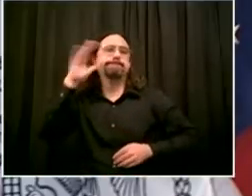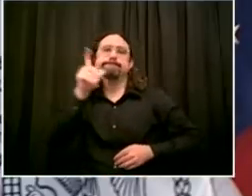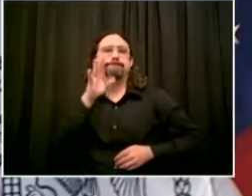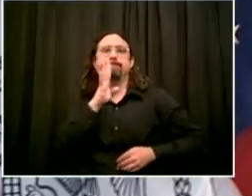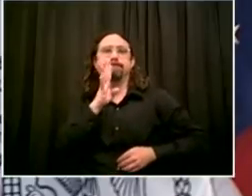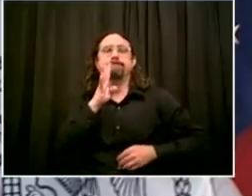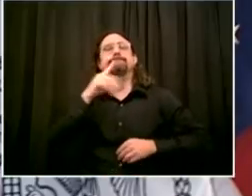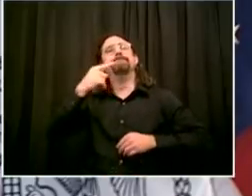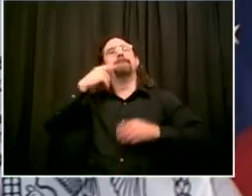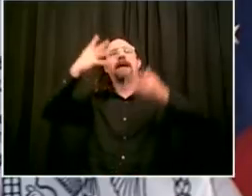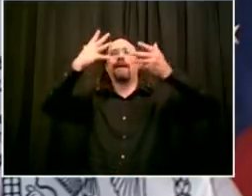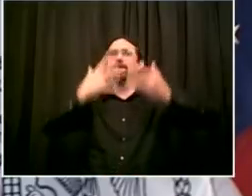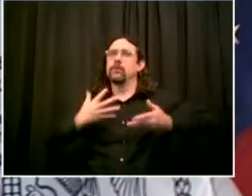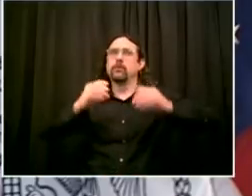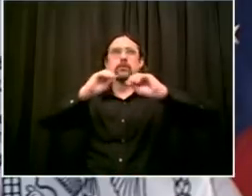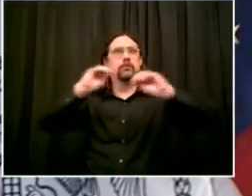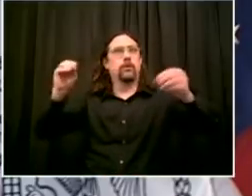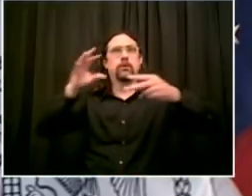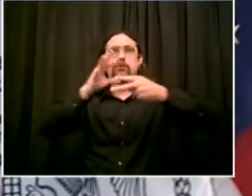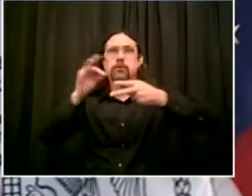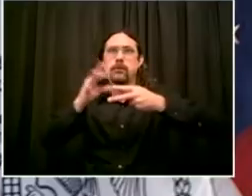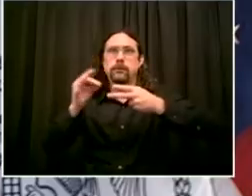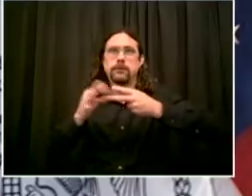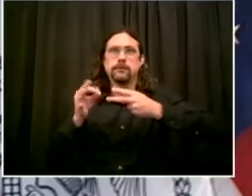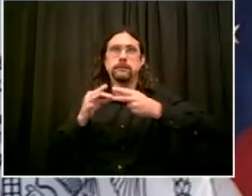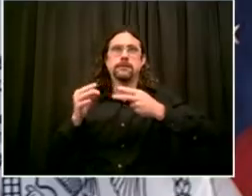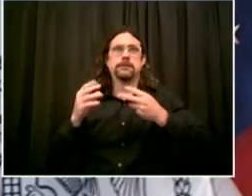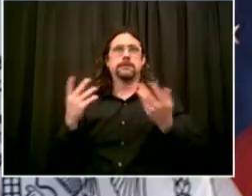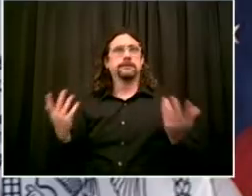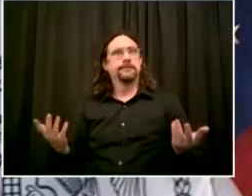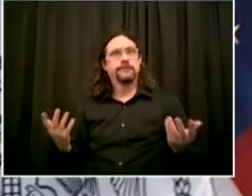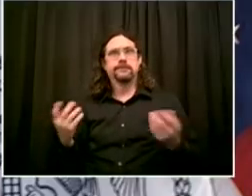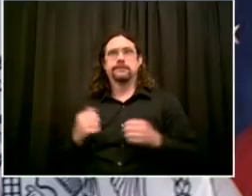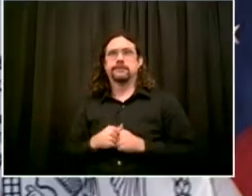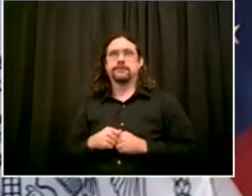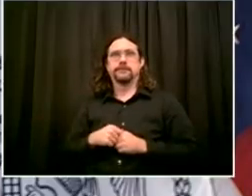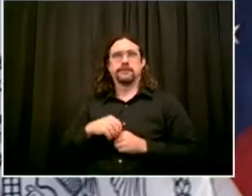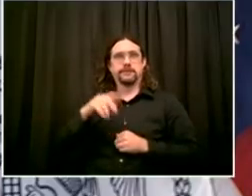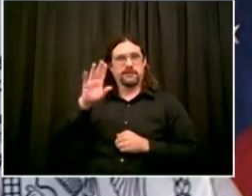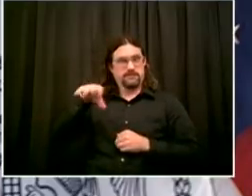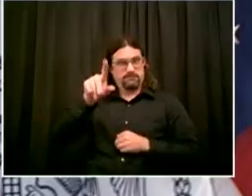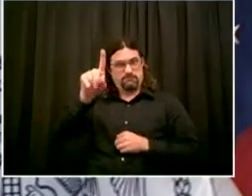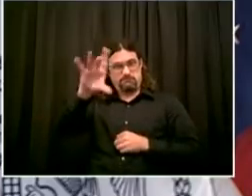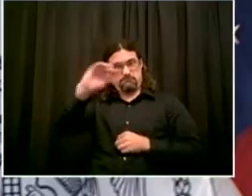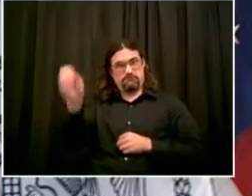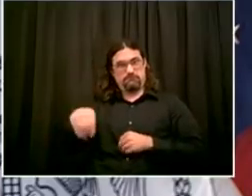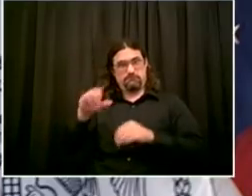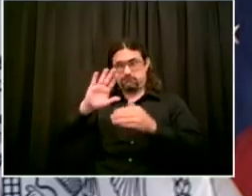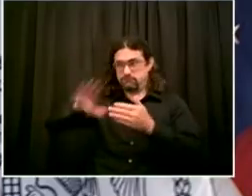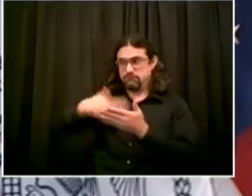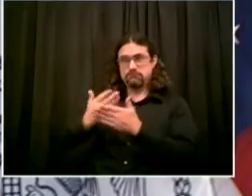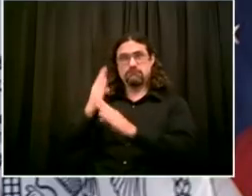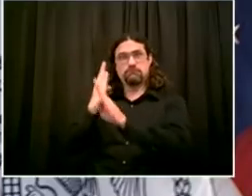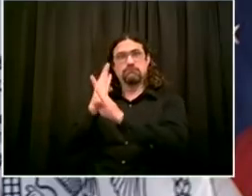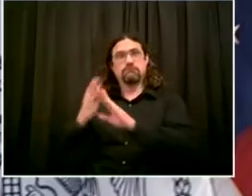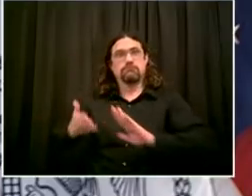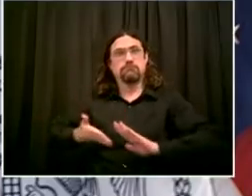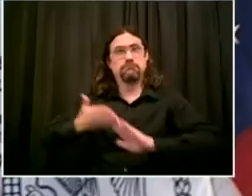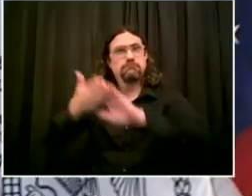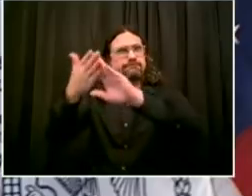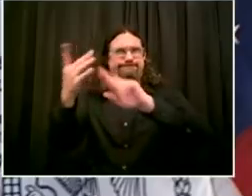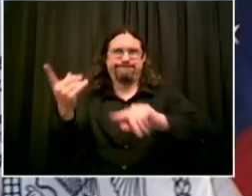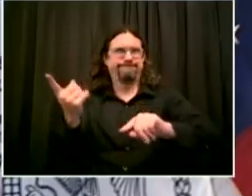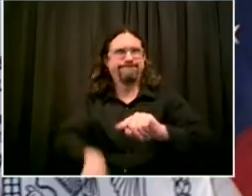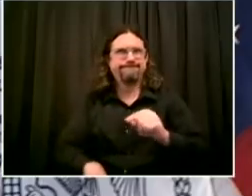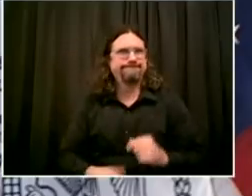plan. A lot of restaurateurs are already tweeting at us saying, well, why stop the open restaurants at all? And why wait till June